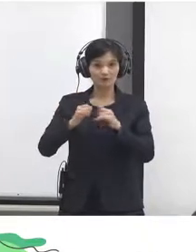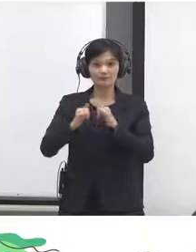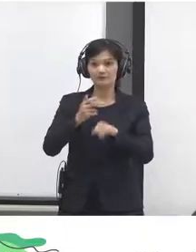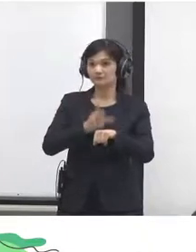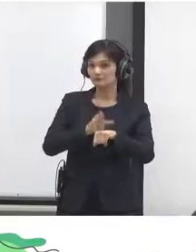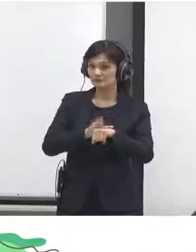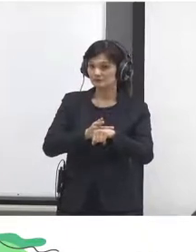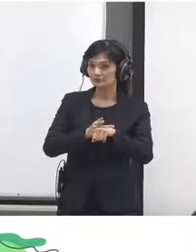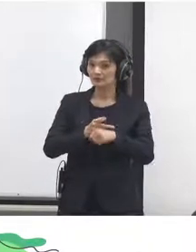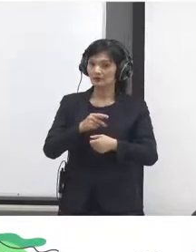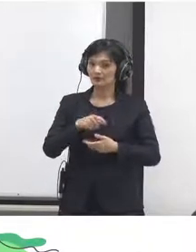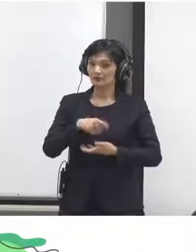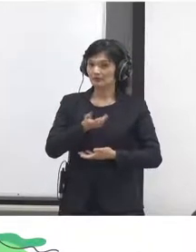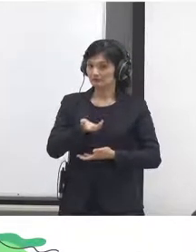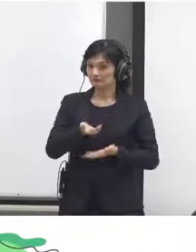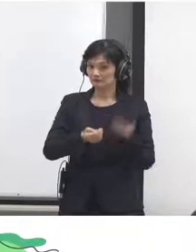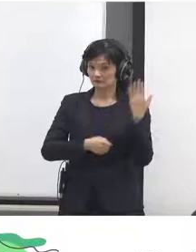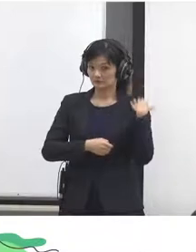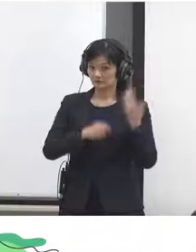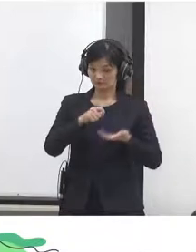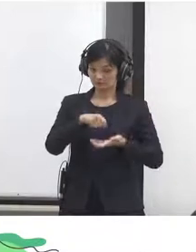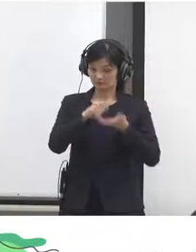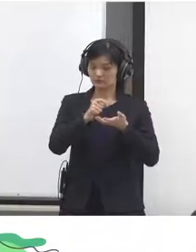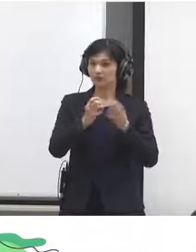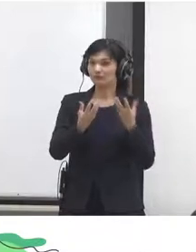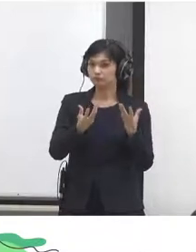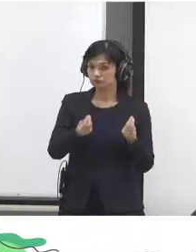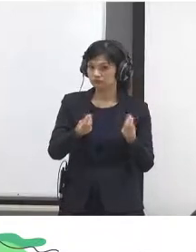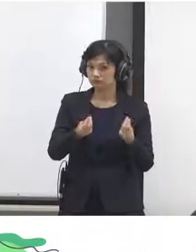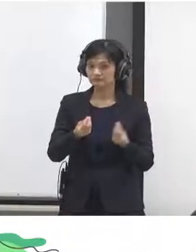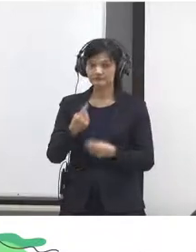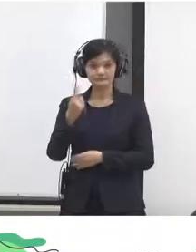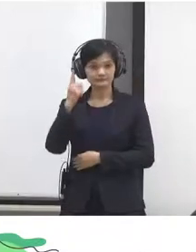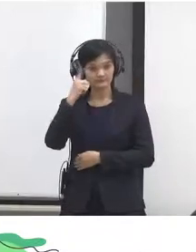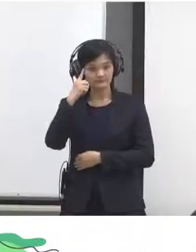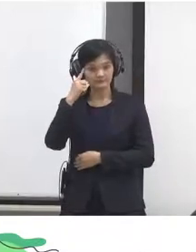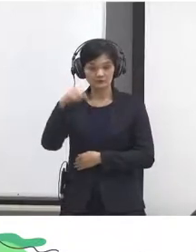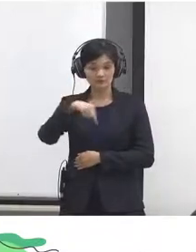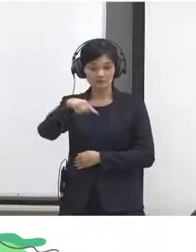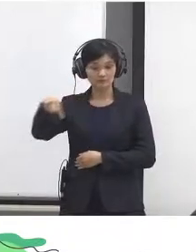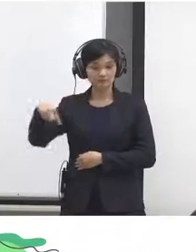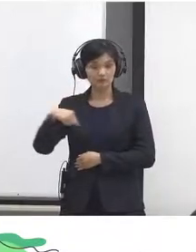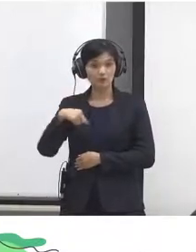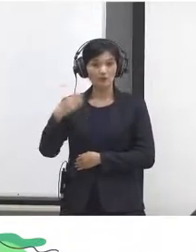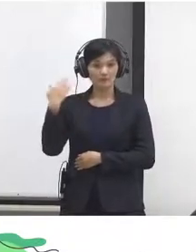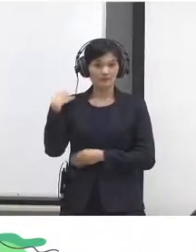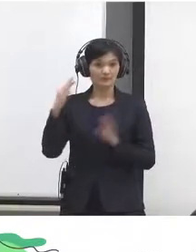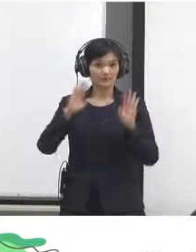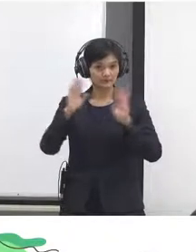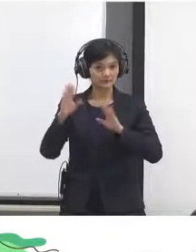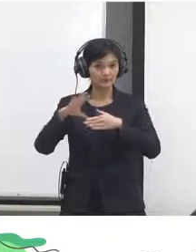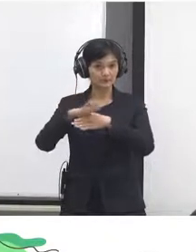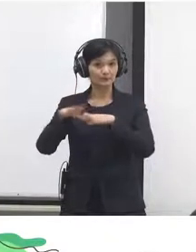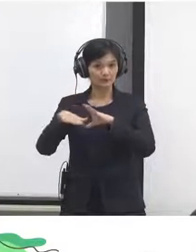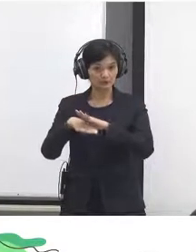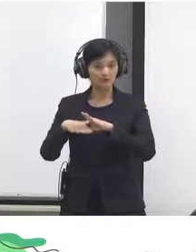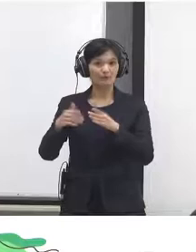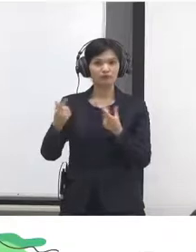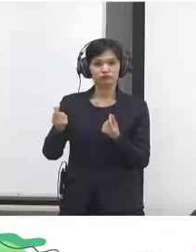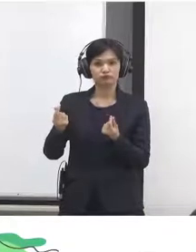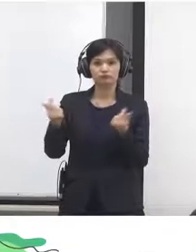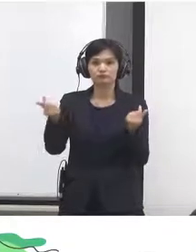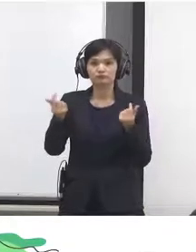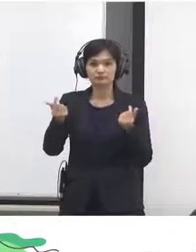sure experience under like similar cultures, like the discrimination or the